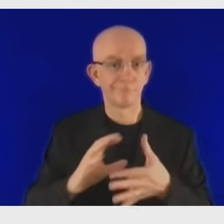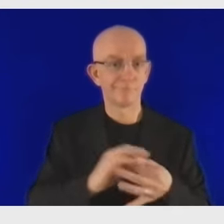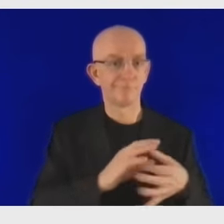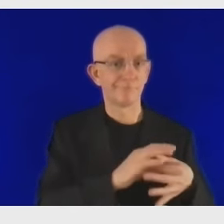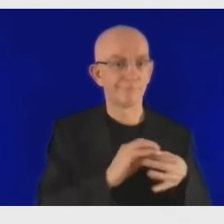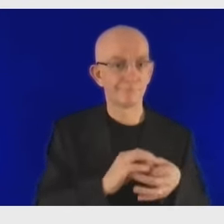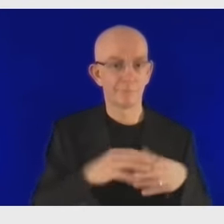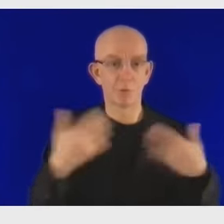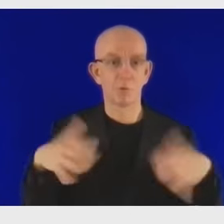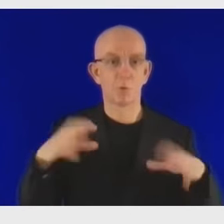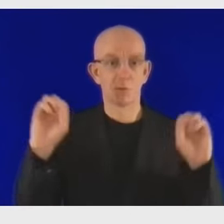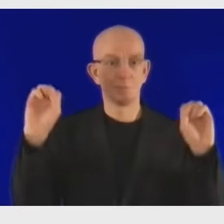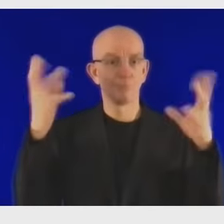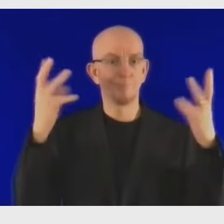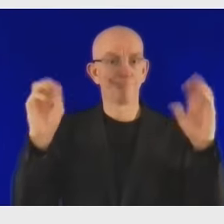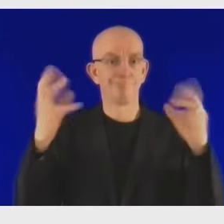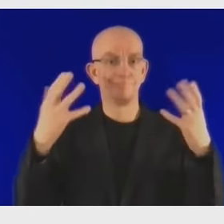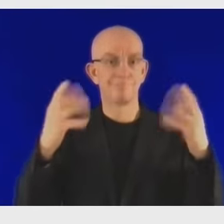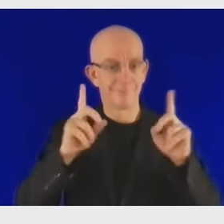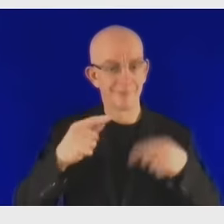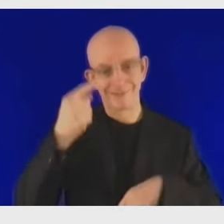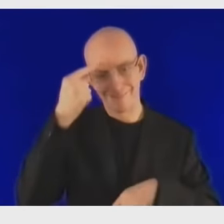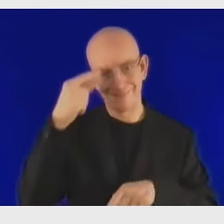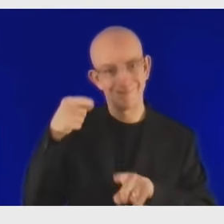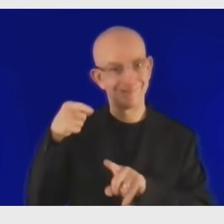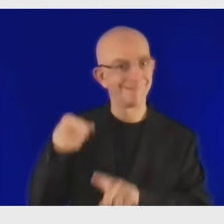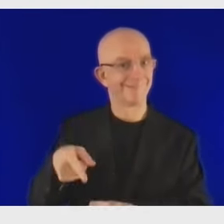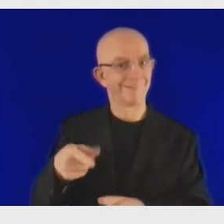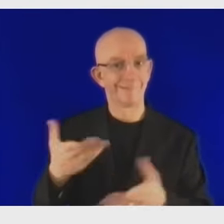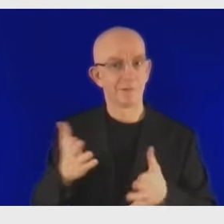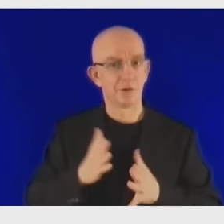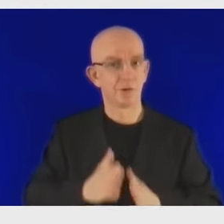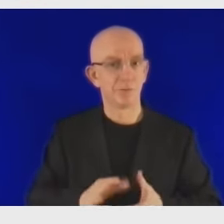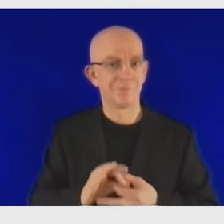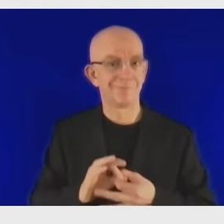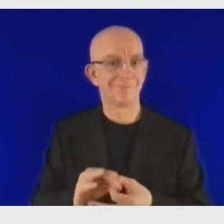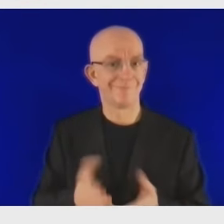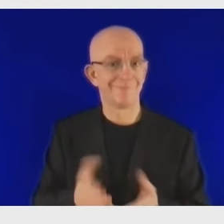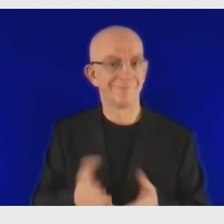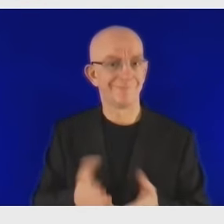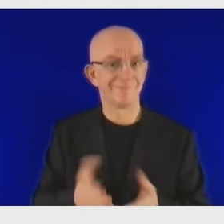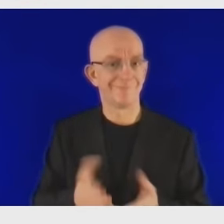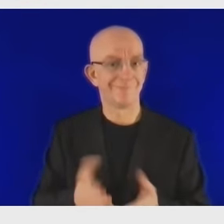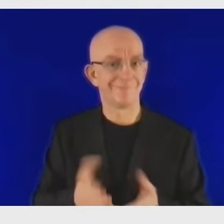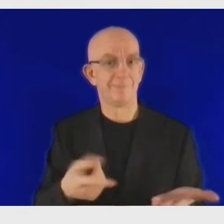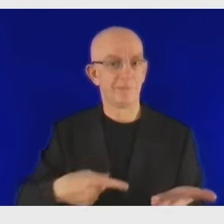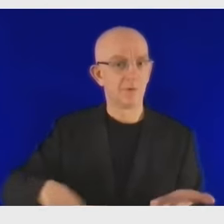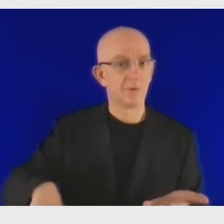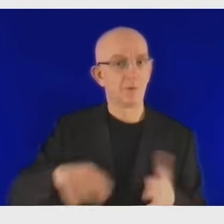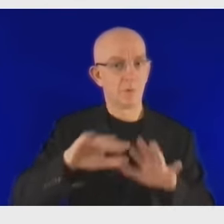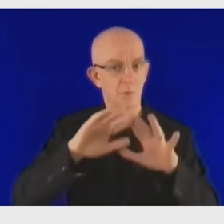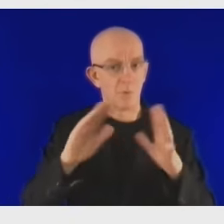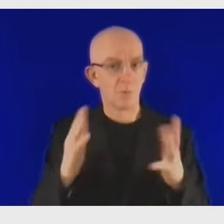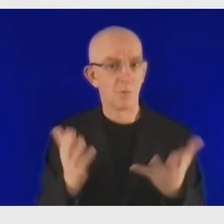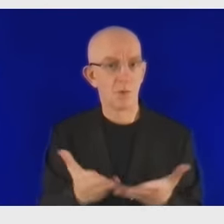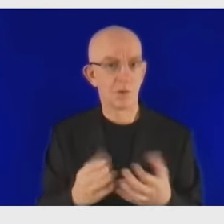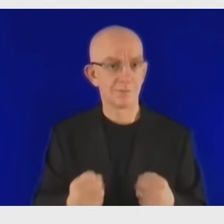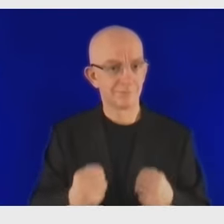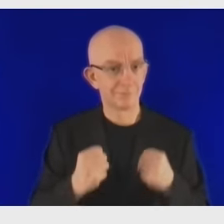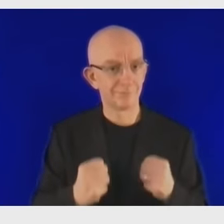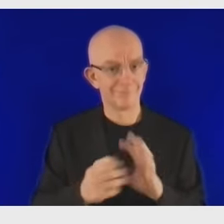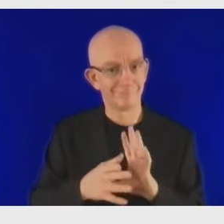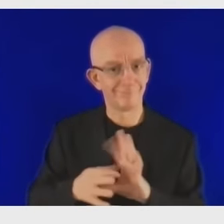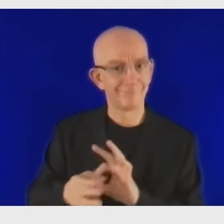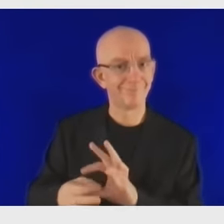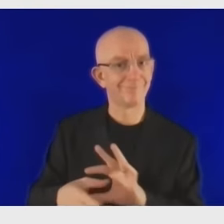cooperation, or do we get a breakthrough to a greener, more sustainable, equal world? Young people, you know